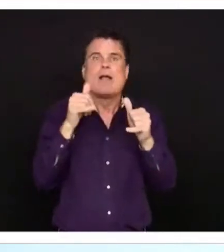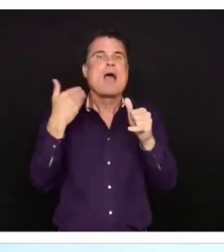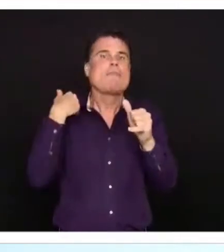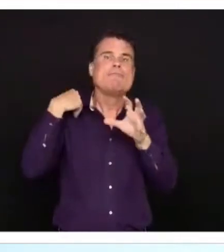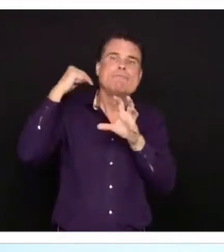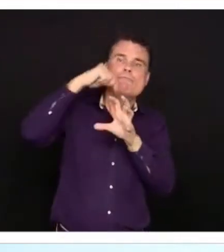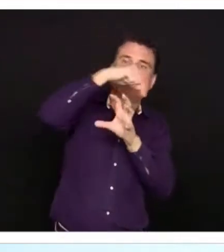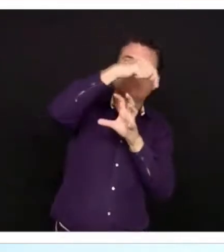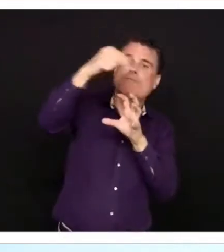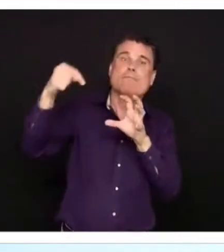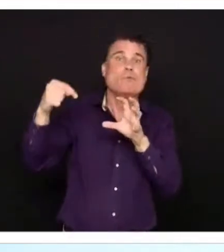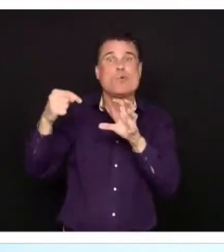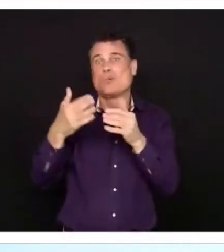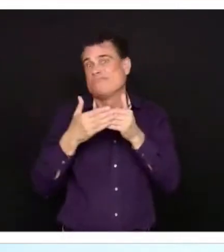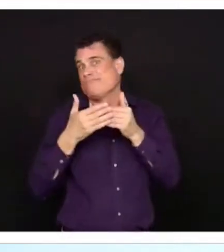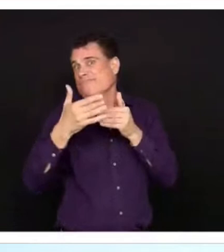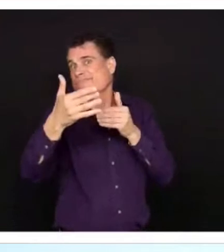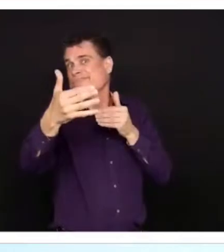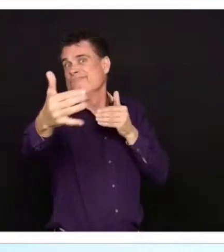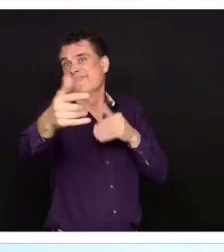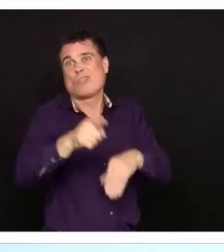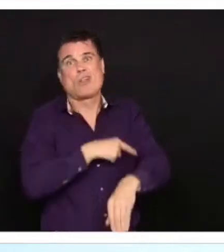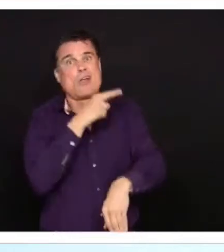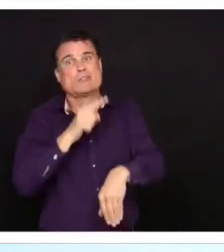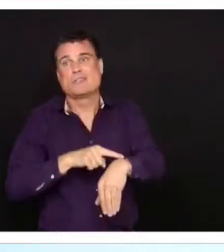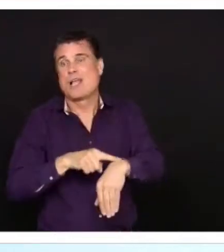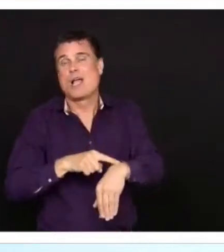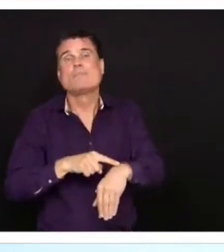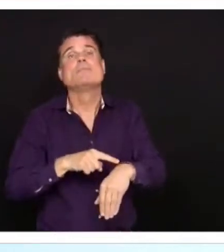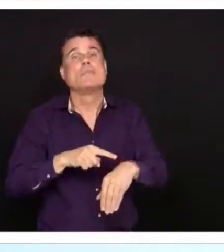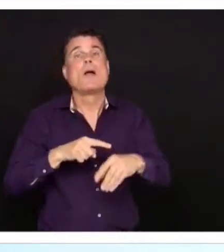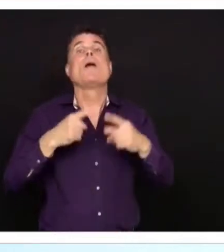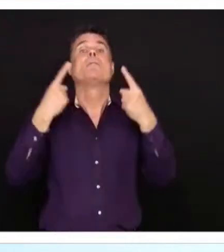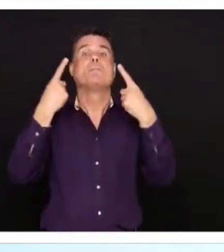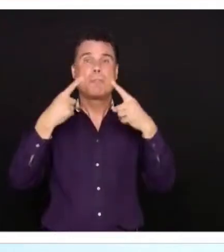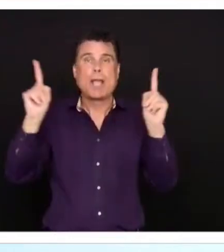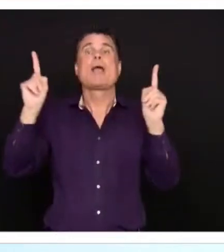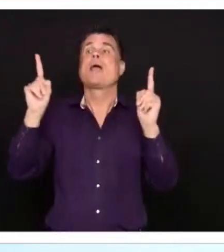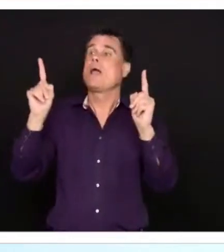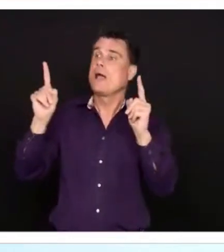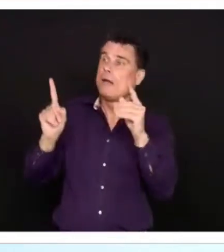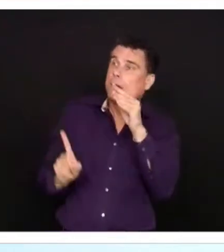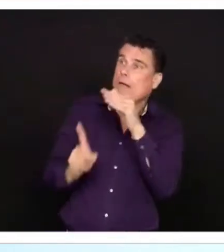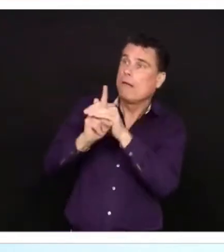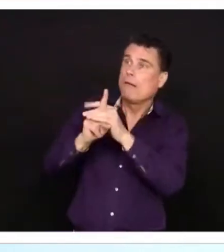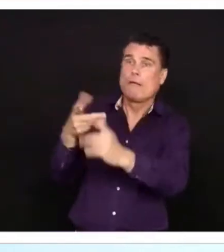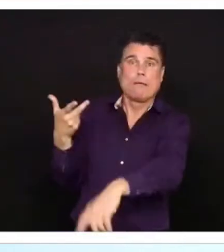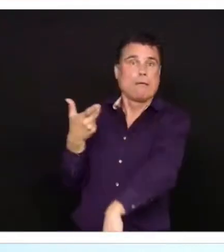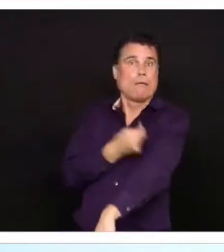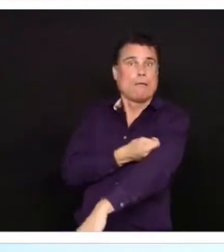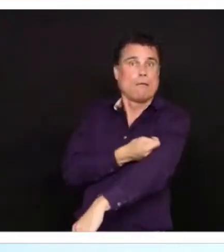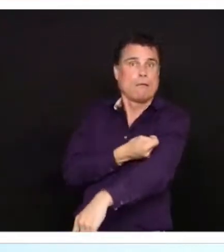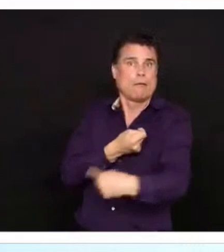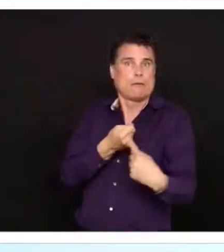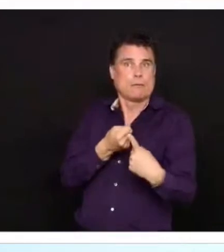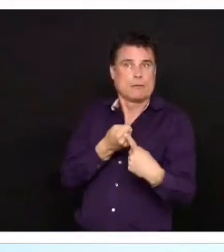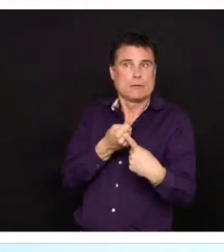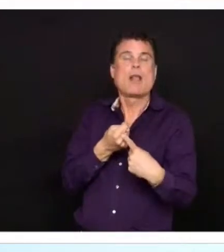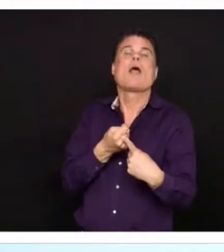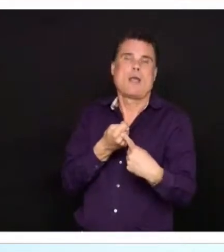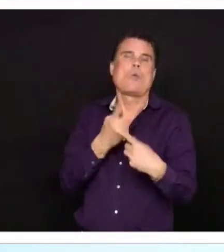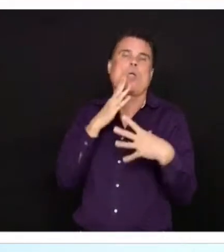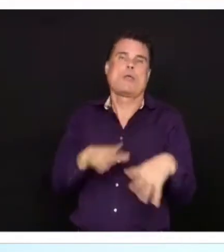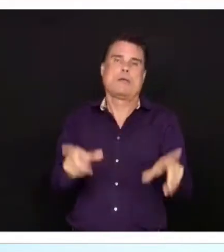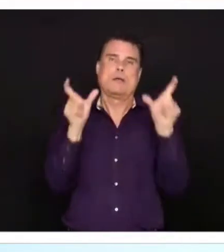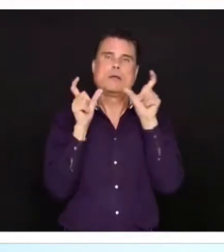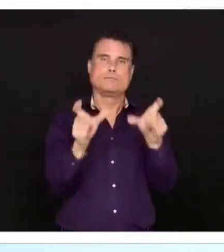through together in a way that has led to positive results. We've asked people to be 100% all in, and to a remarkable degree,